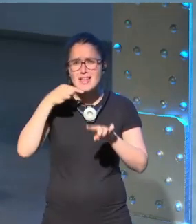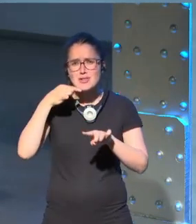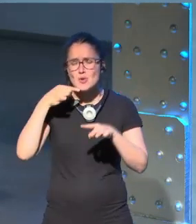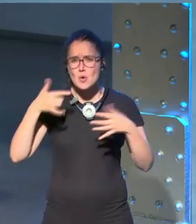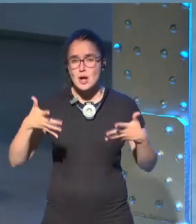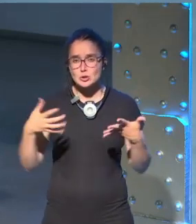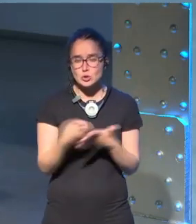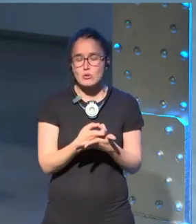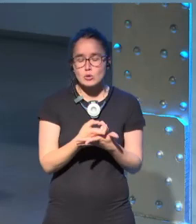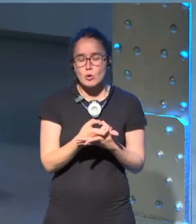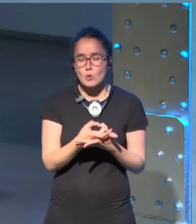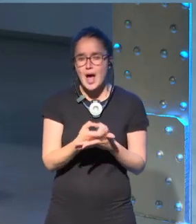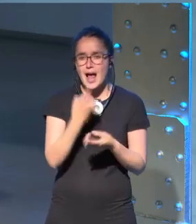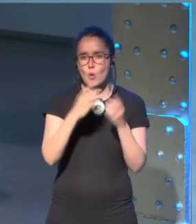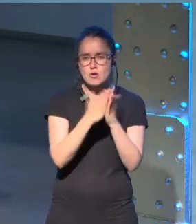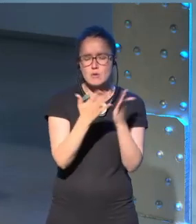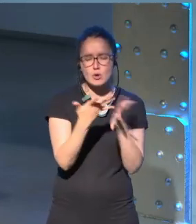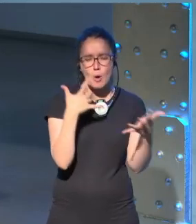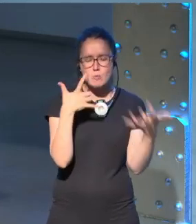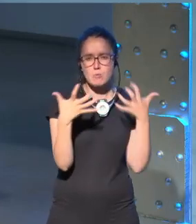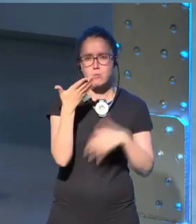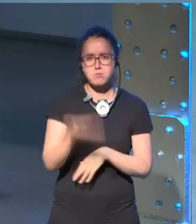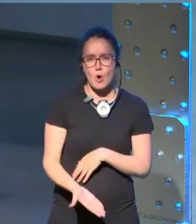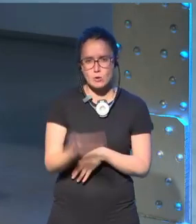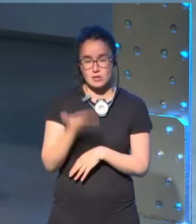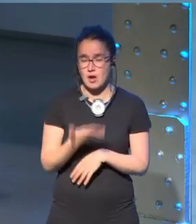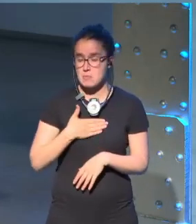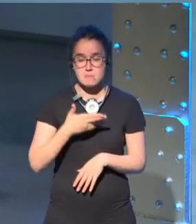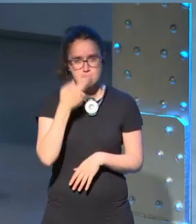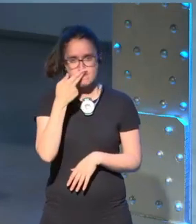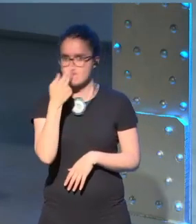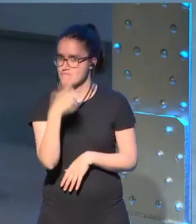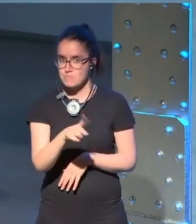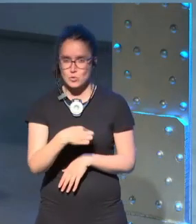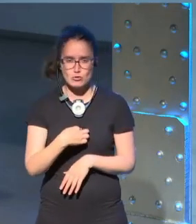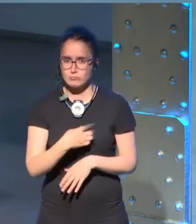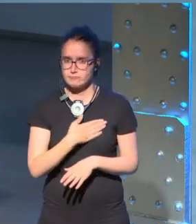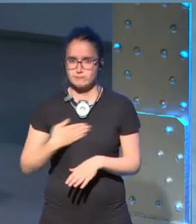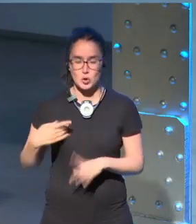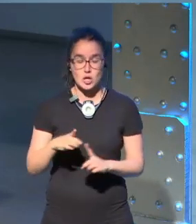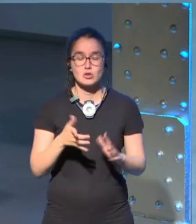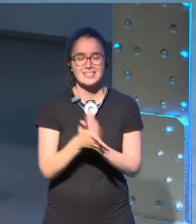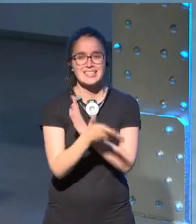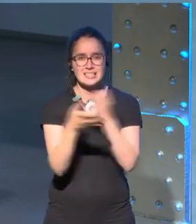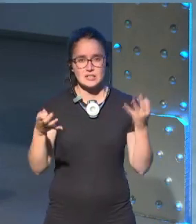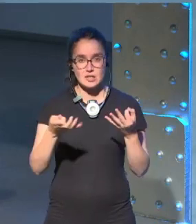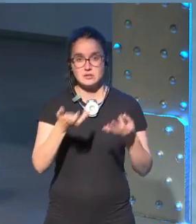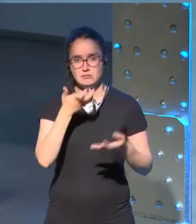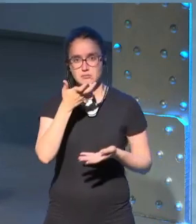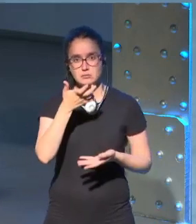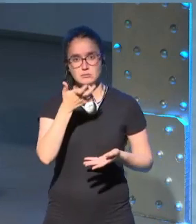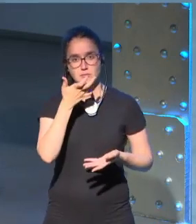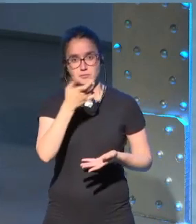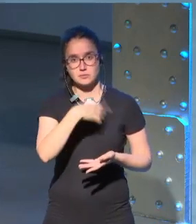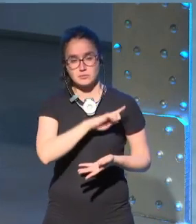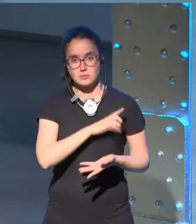the novel. That doesn't interest me, and it's not something that I want to do. I mean, if you're familiar with the Dave Gurney novels, you know